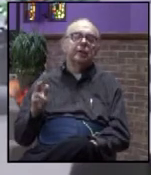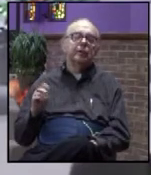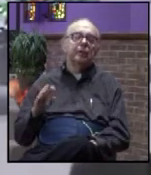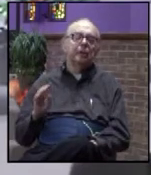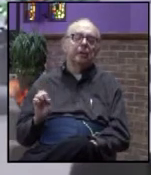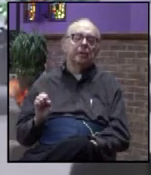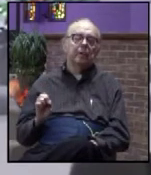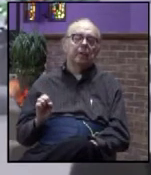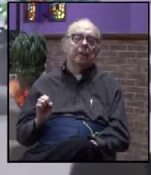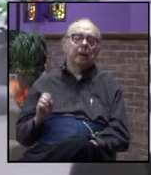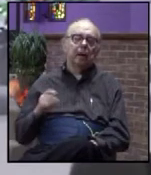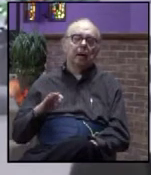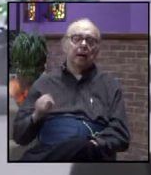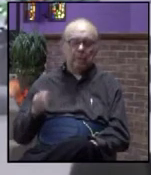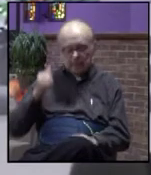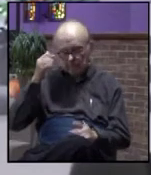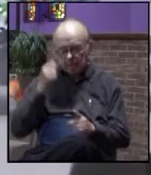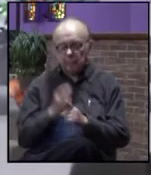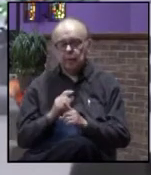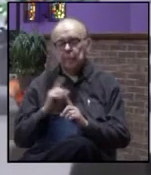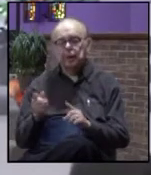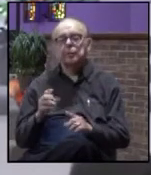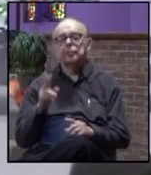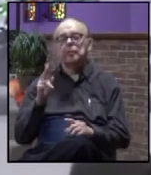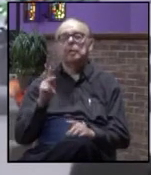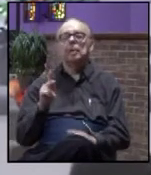my grandsons, we go to Skyline.